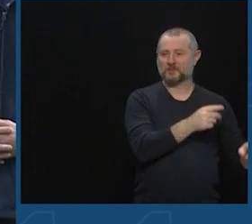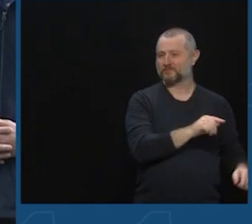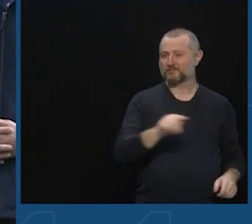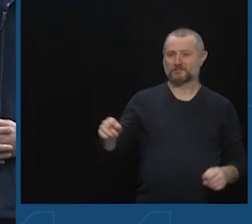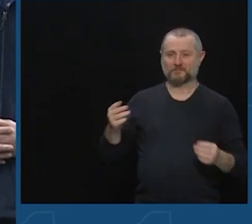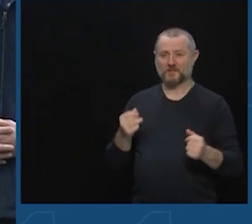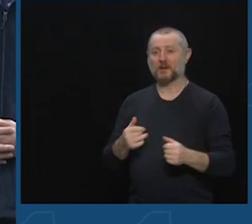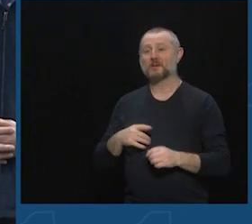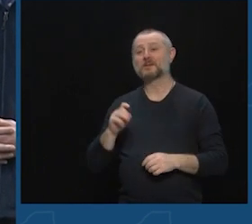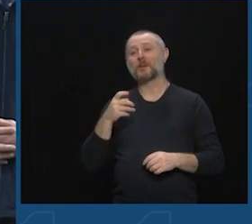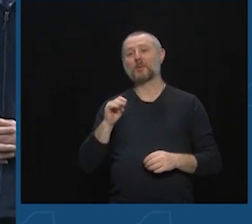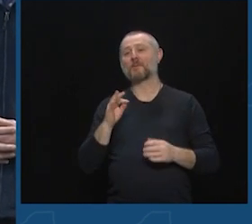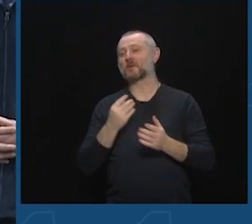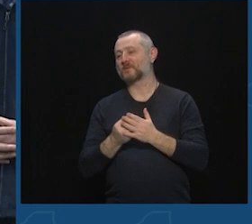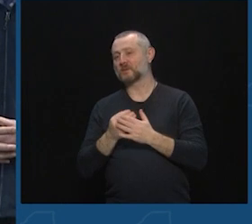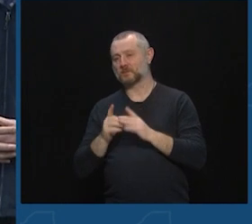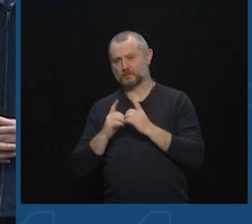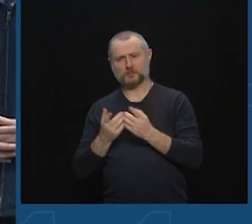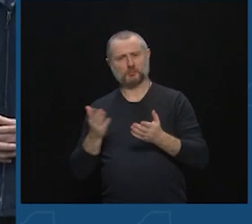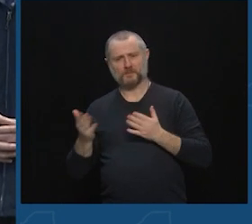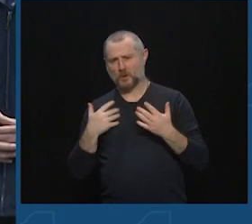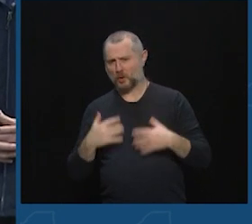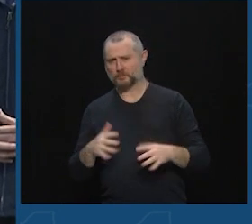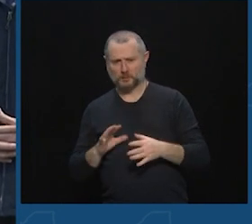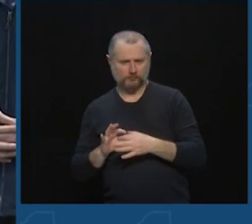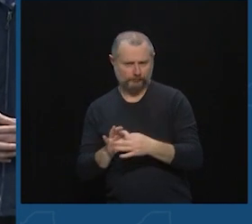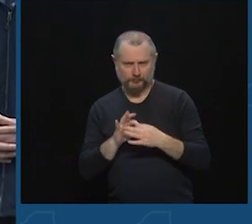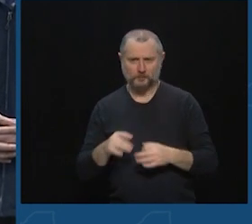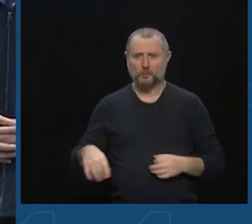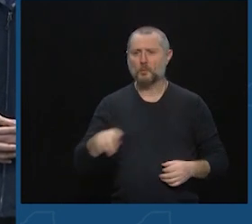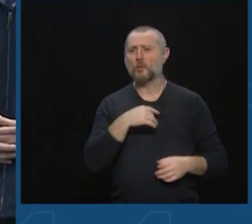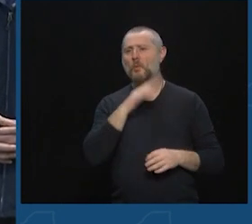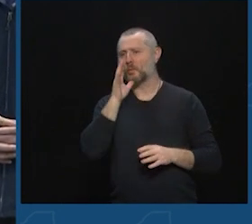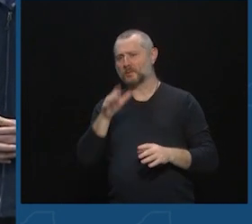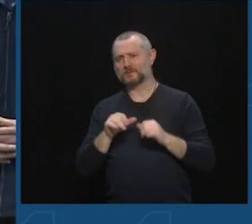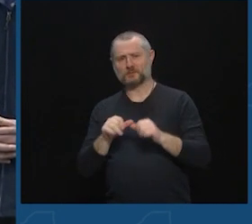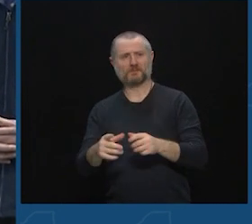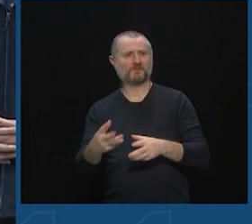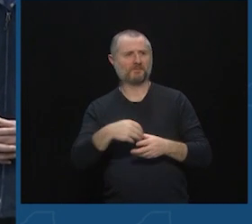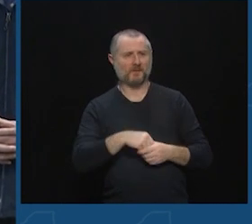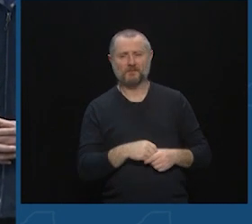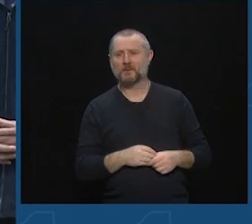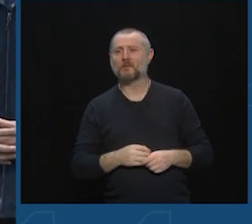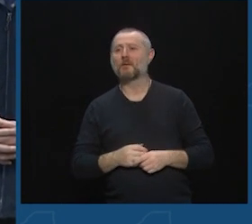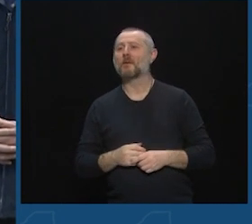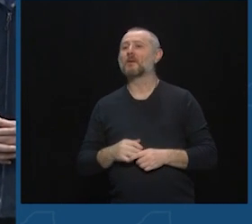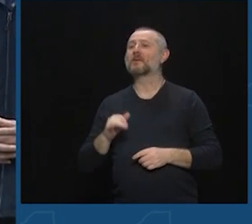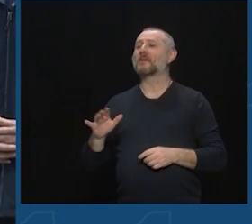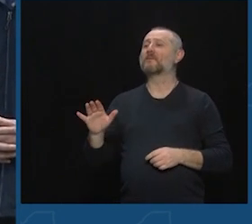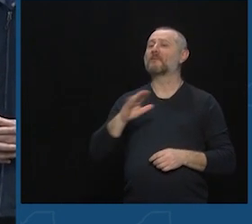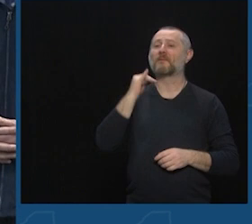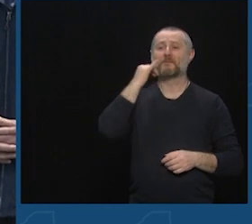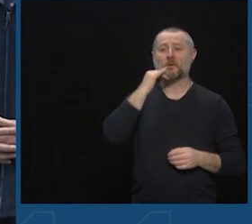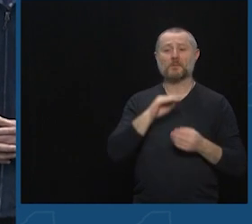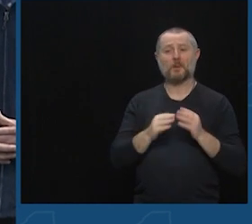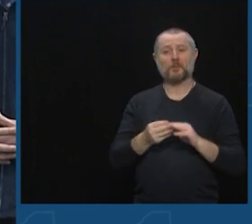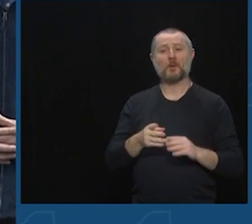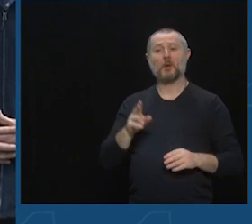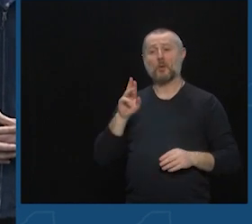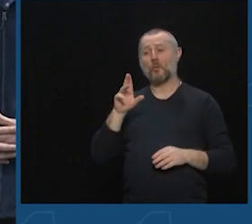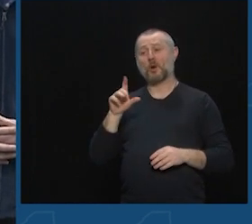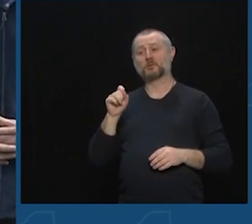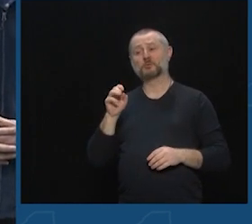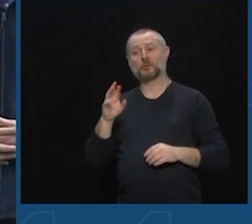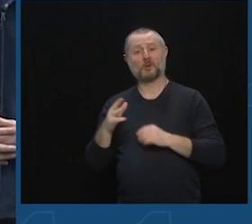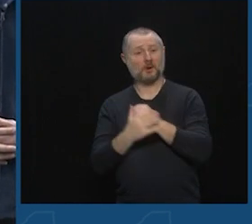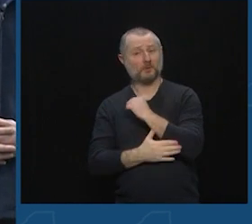Financial Services has engaged this morning, will stay engaged. I want to offer their hotline. If you're an Ulster County resident and you